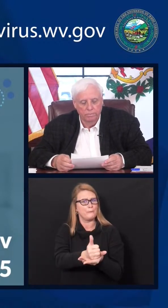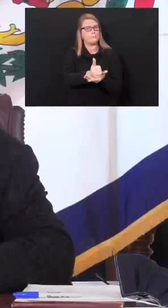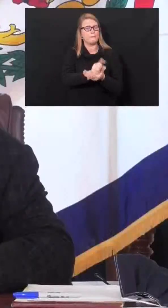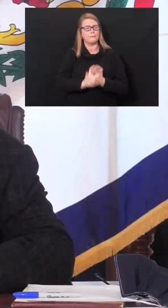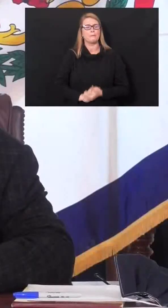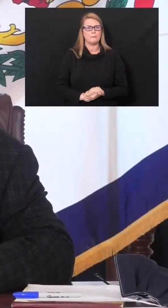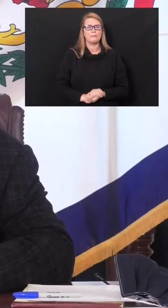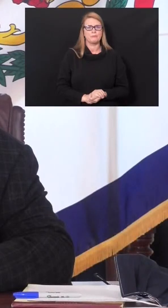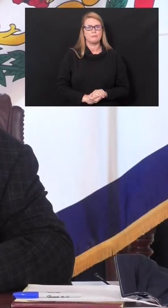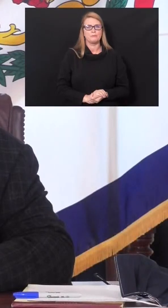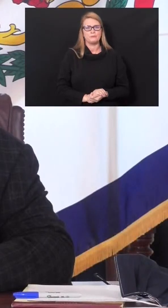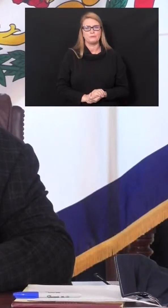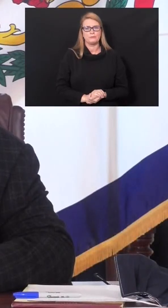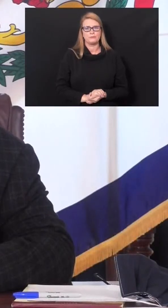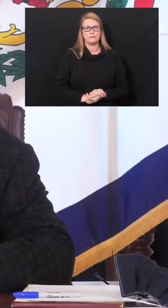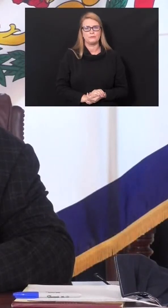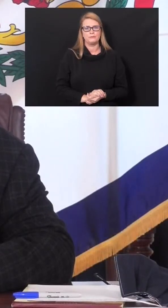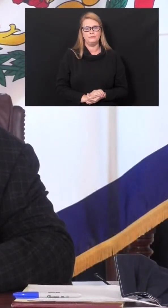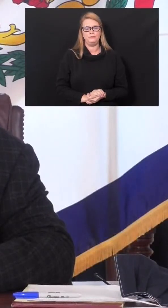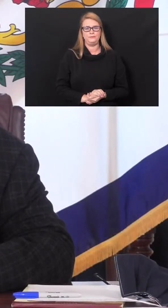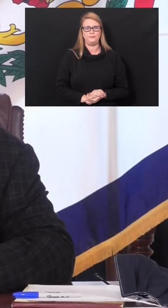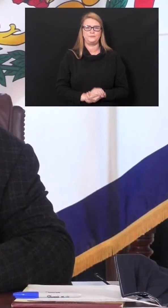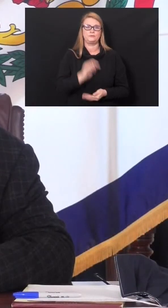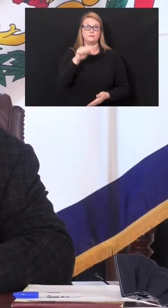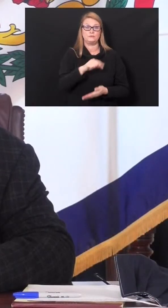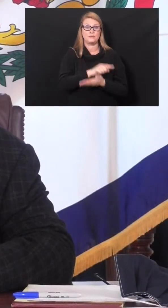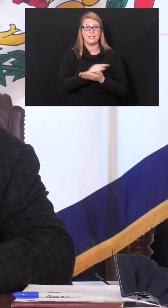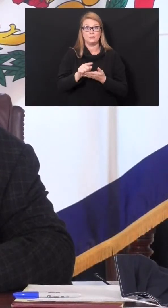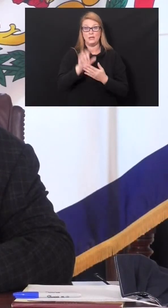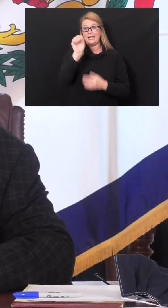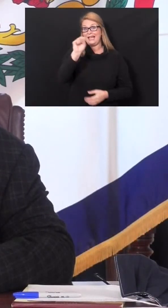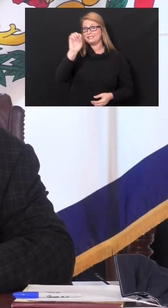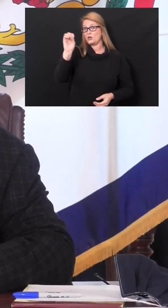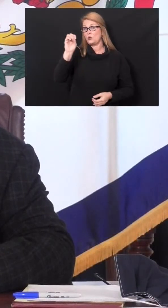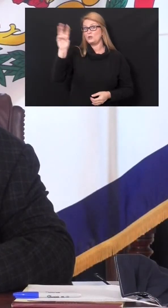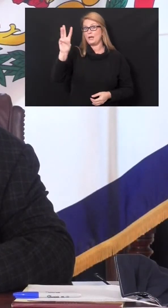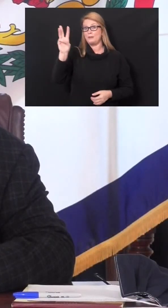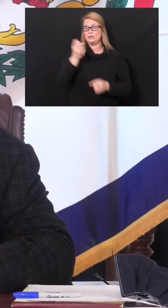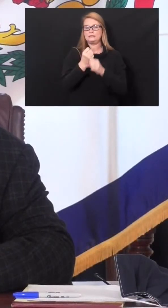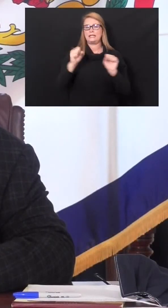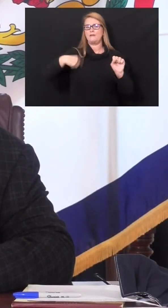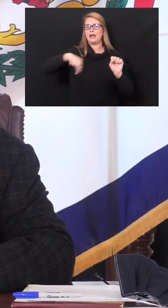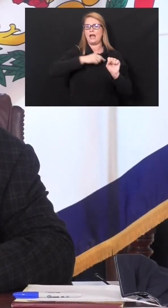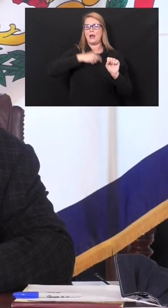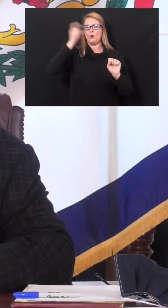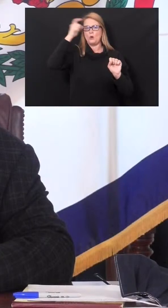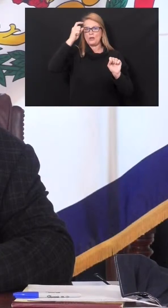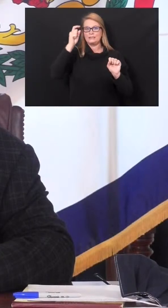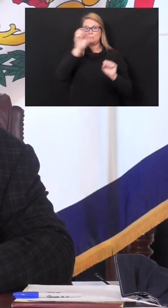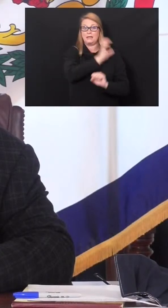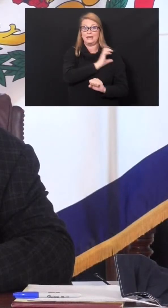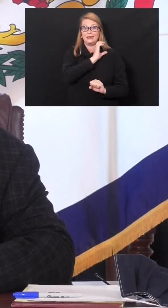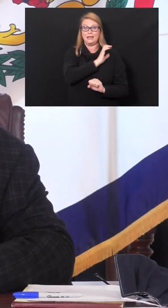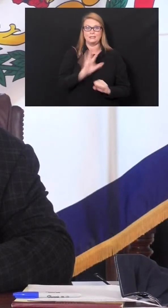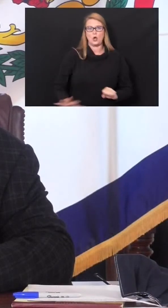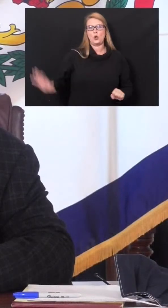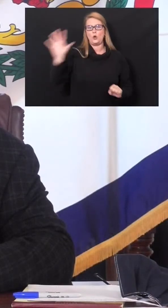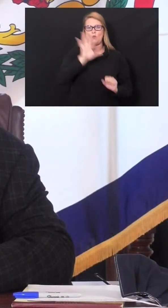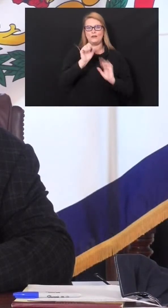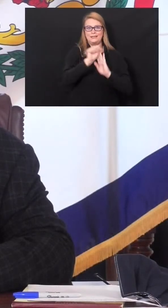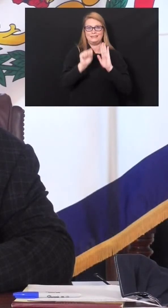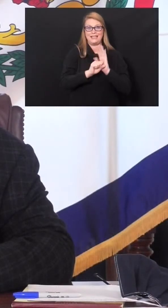over. This week, Saving Our Wisdom clinics that are all across our state and all 55